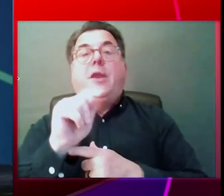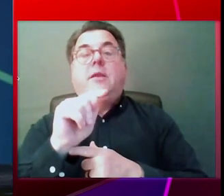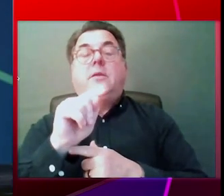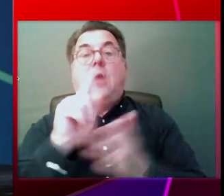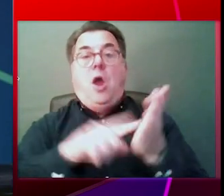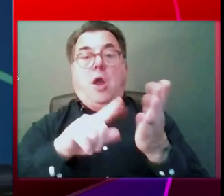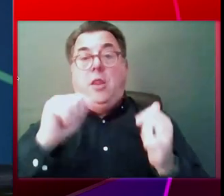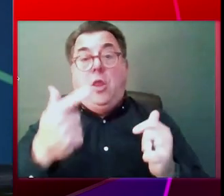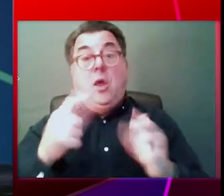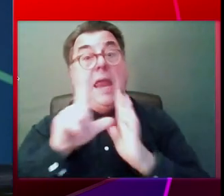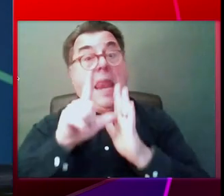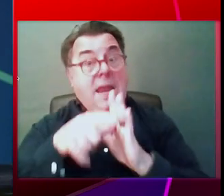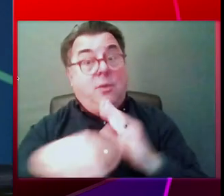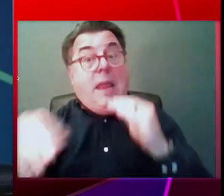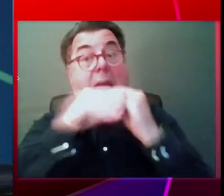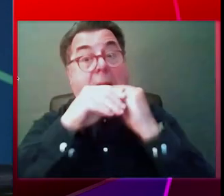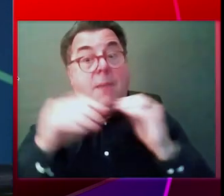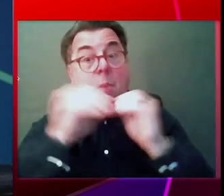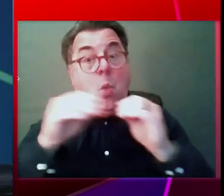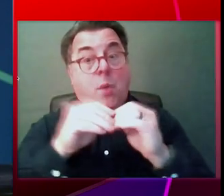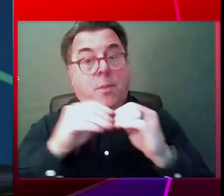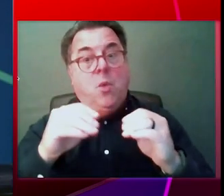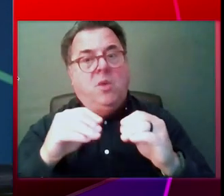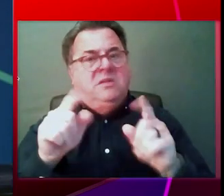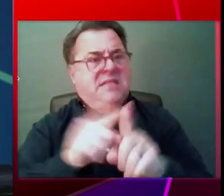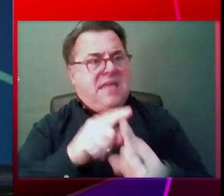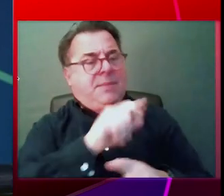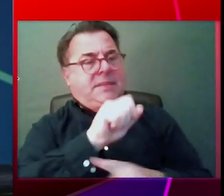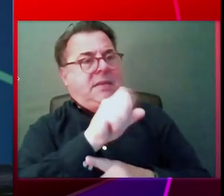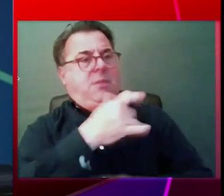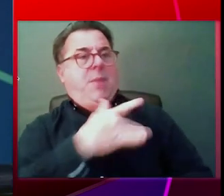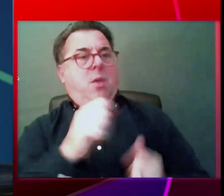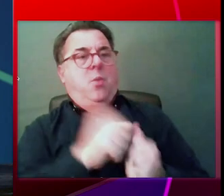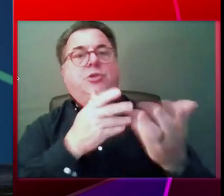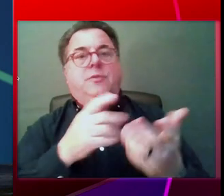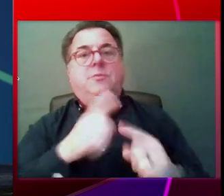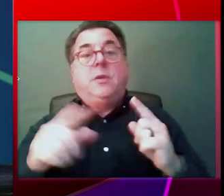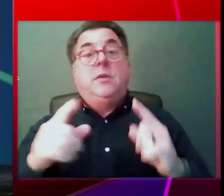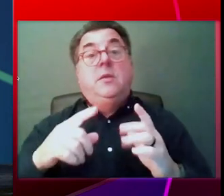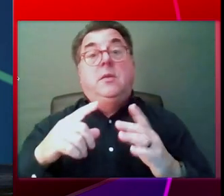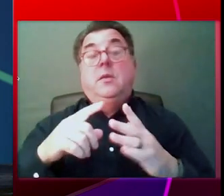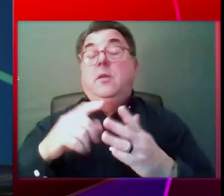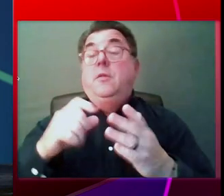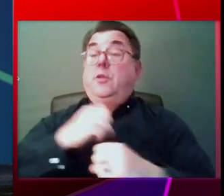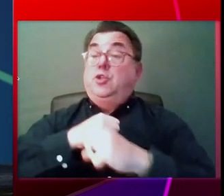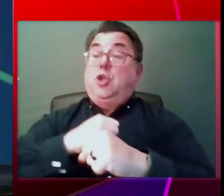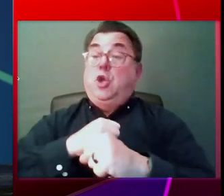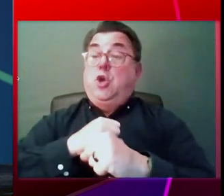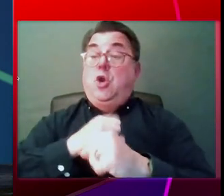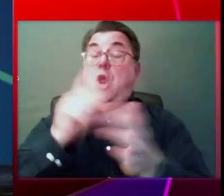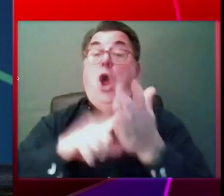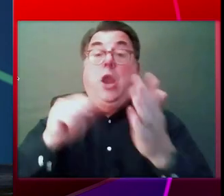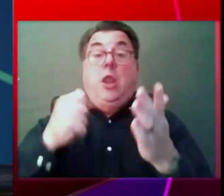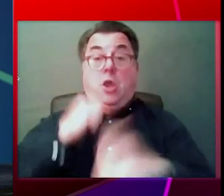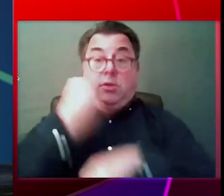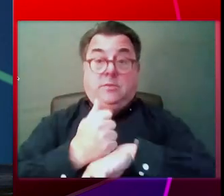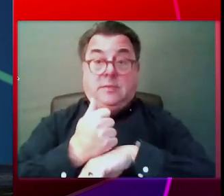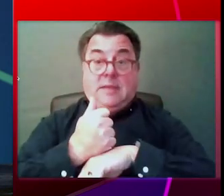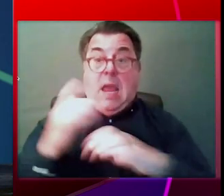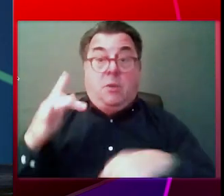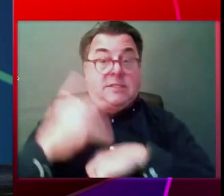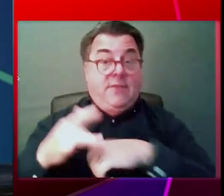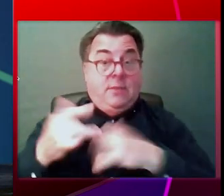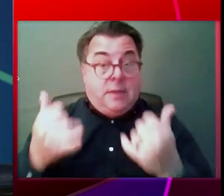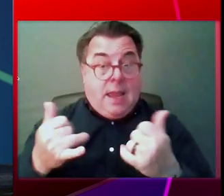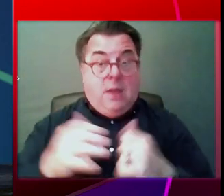out more and more of these, just as you guys do with your services. But the secure audit logs out there right now, like I said, generally available. And what we